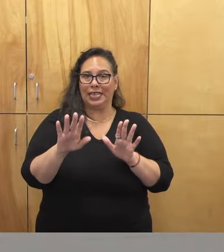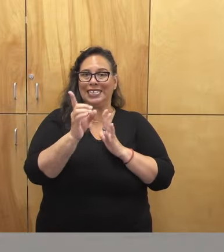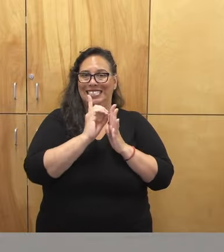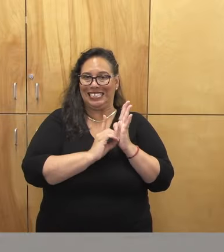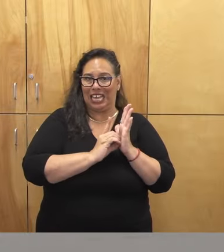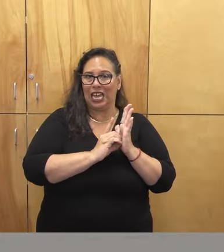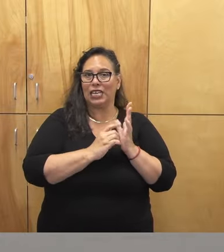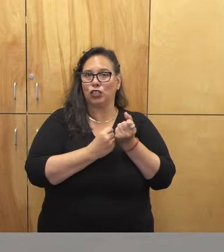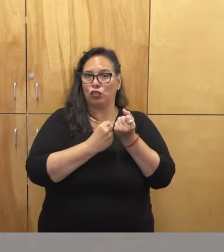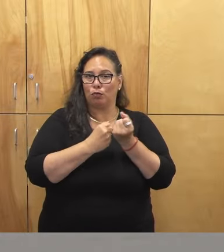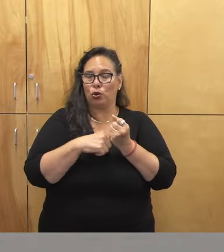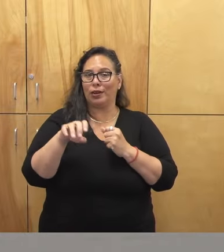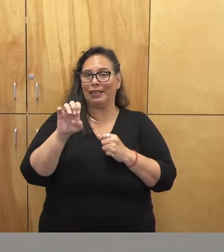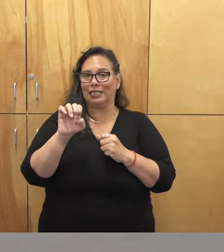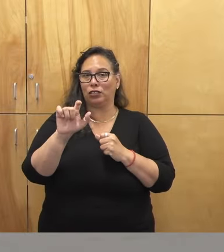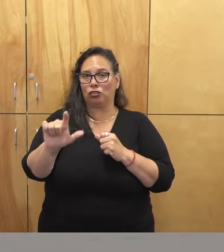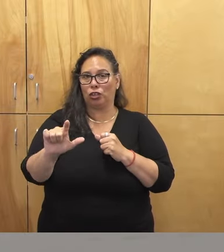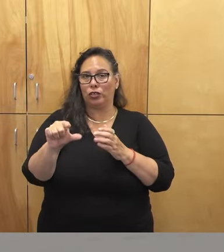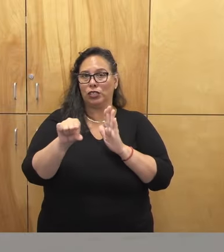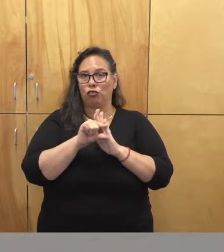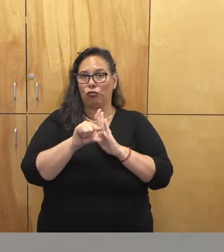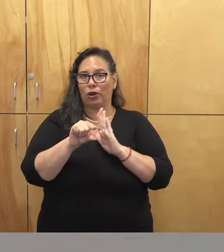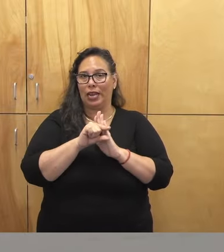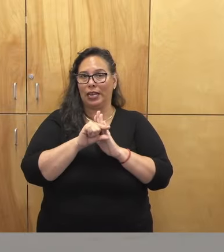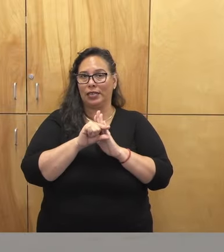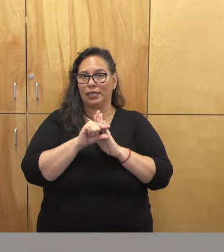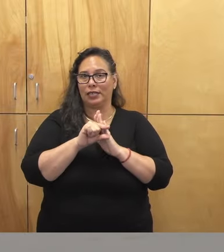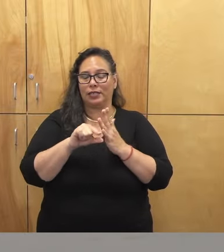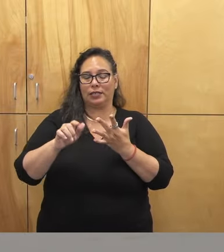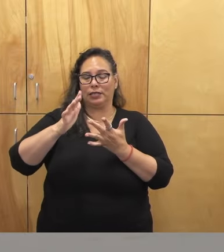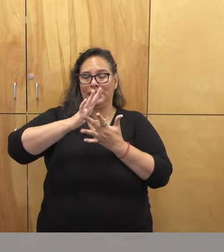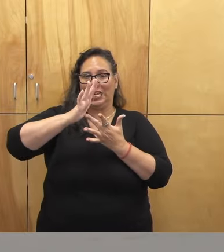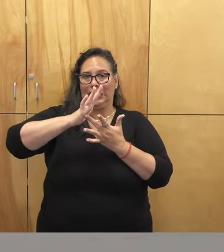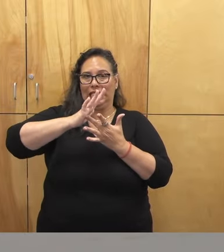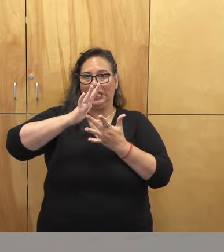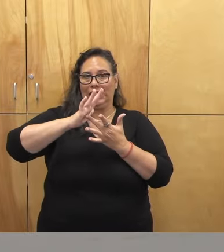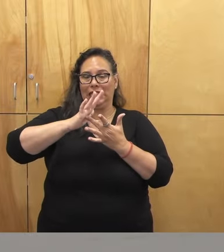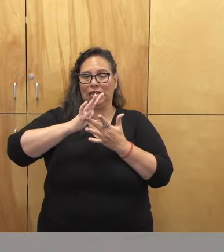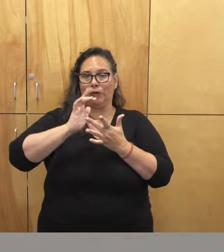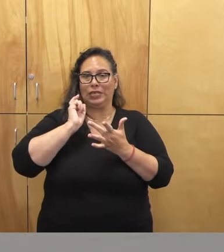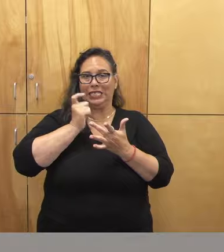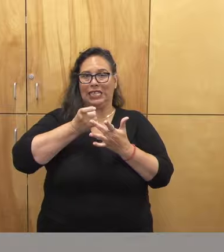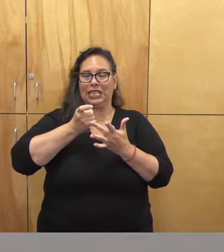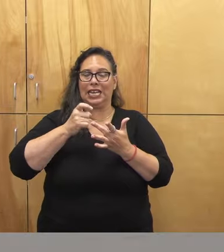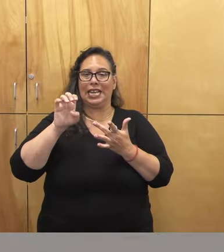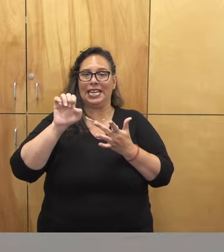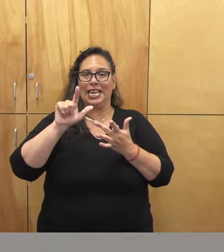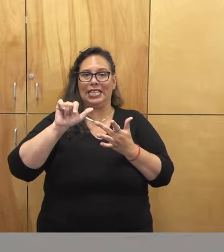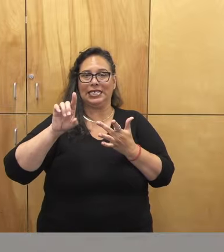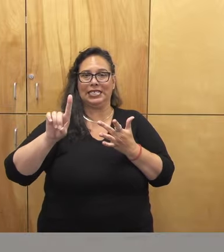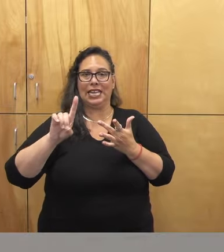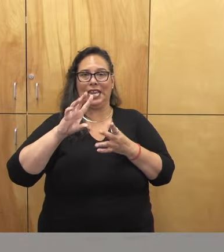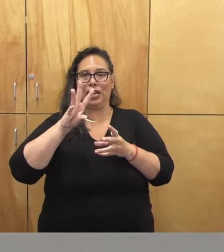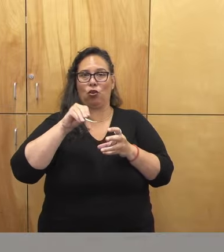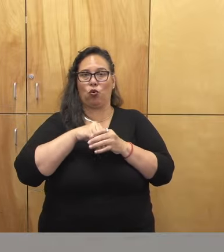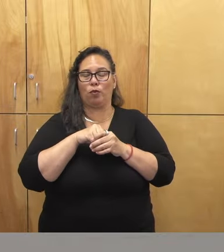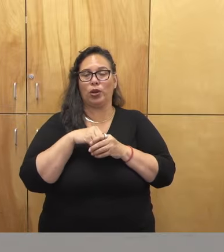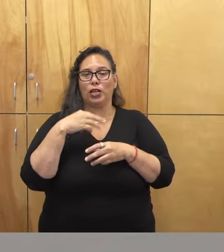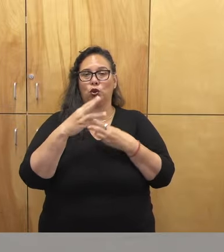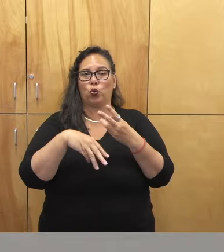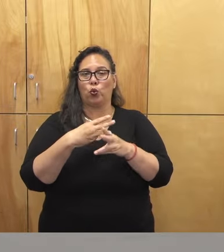designed to support English learners in in 10th grade with designated ELD incorporated into world